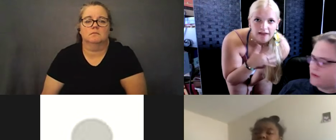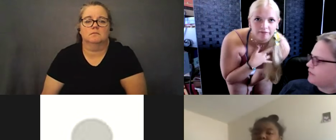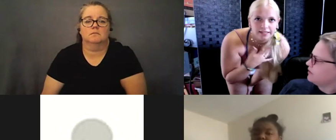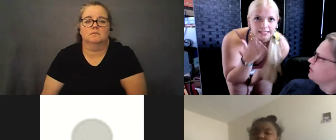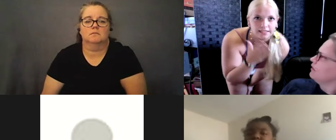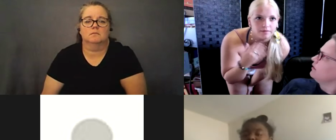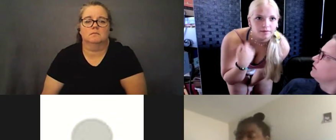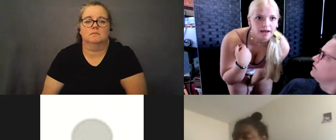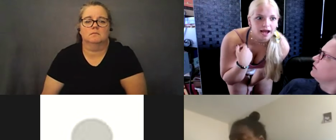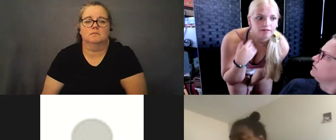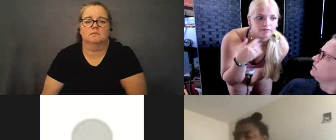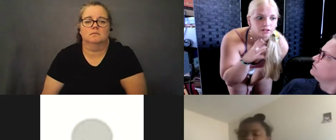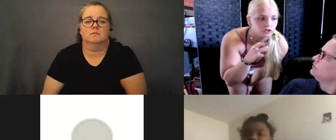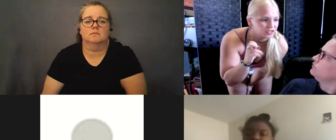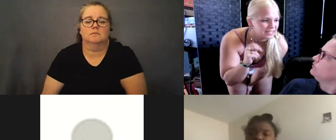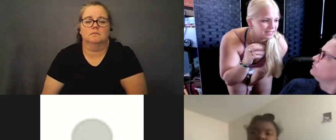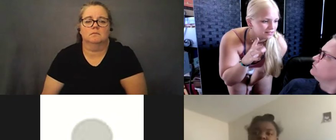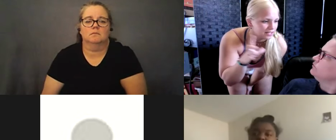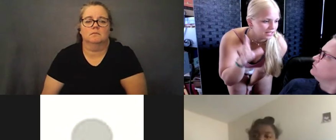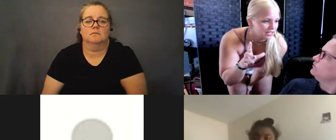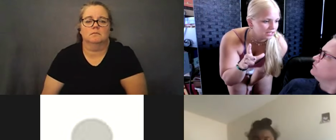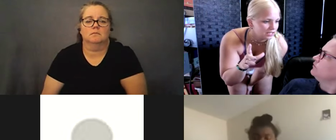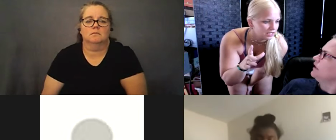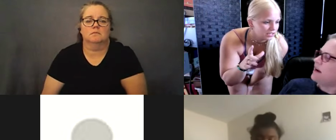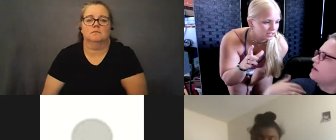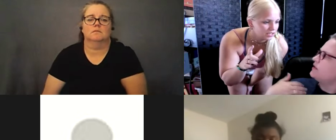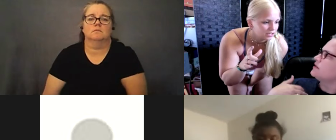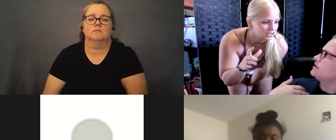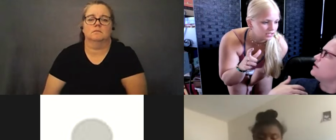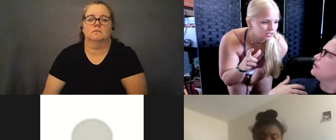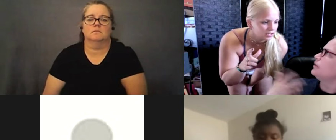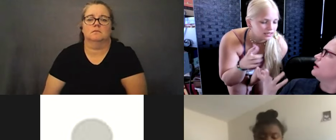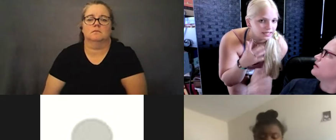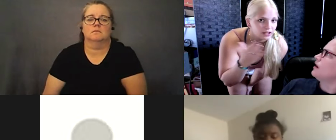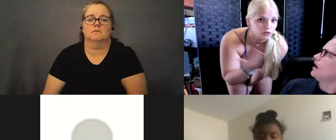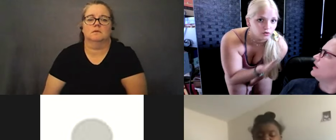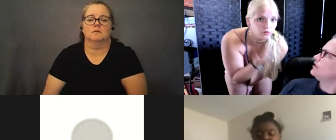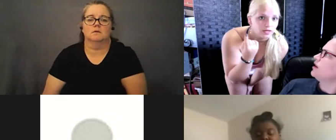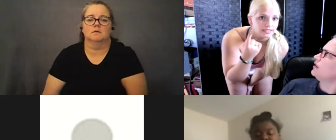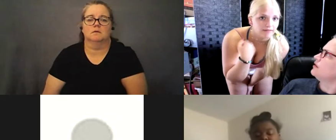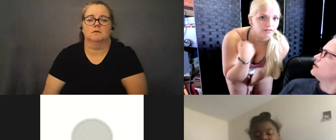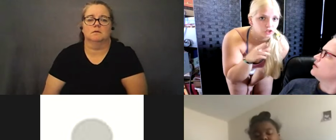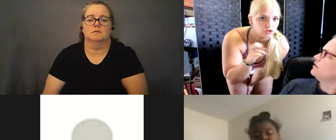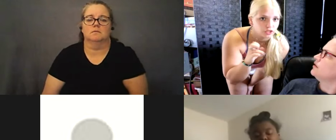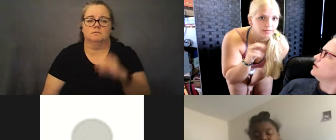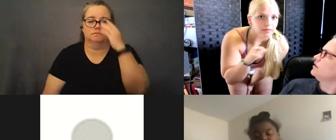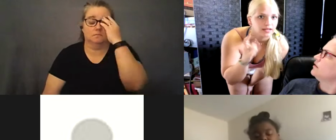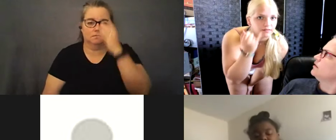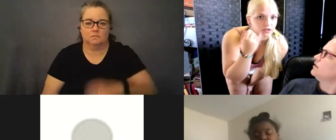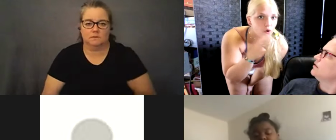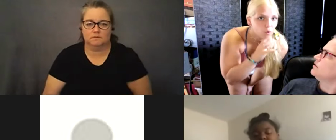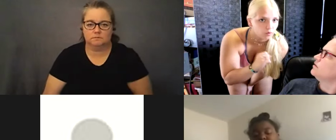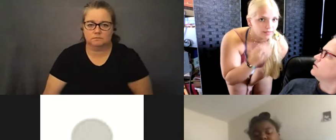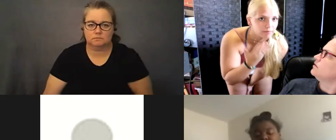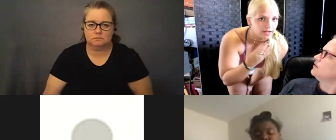Because I feel like some of them have a screen that. Yeah, I haven't seen it, but like the new ones have a screen, but if